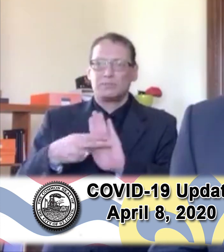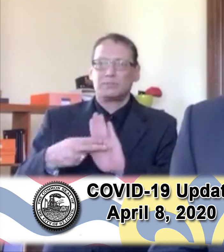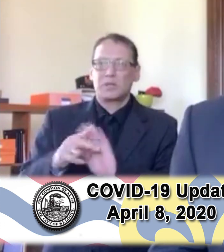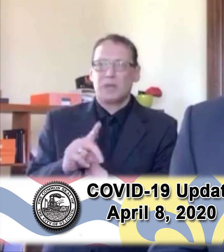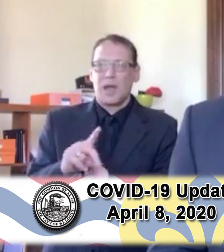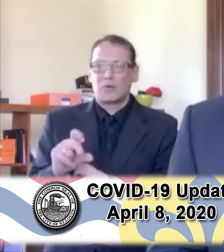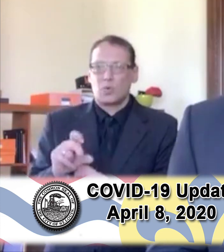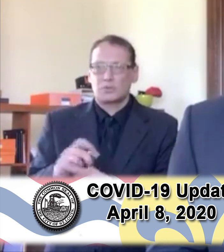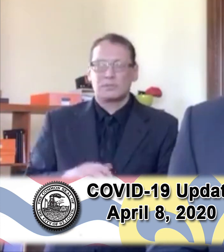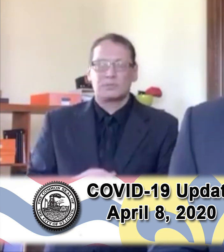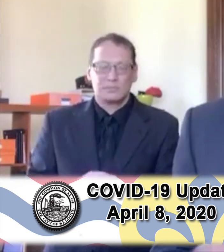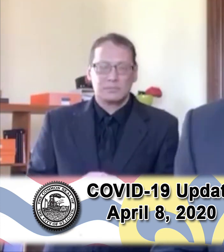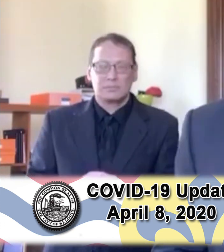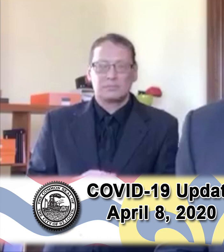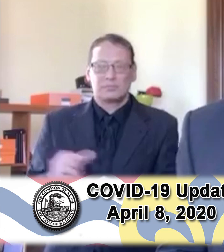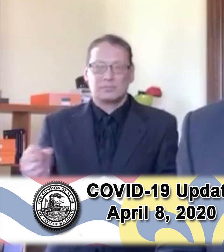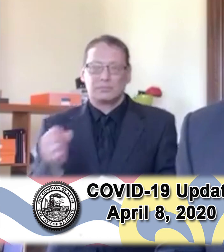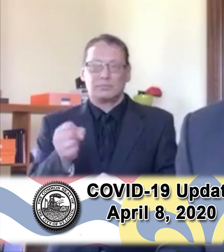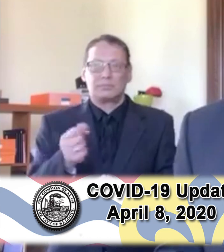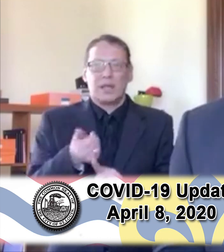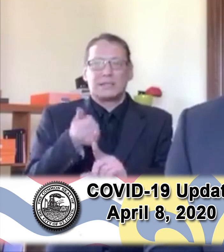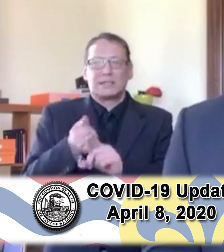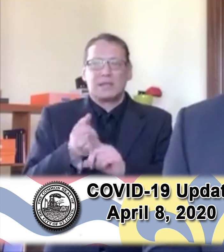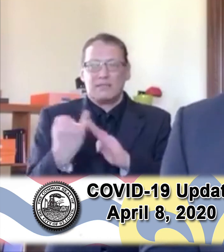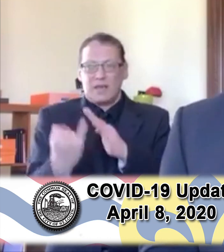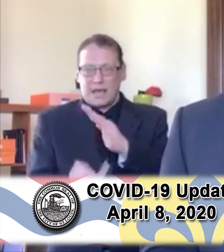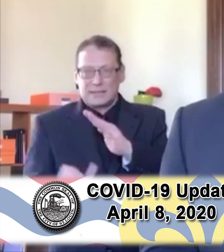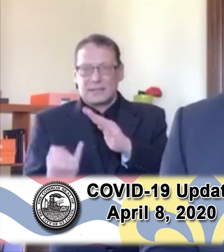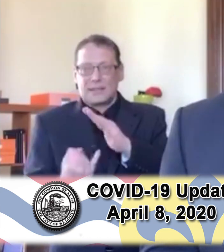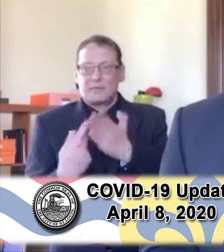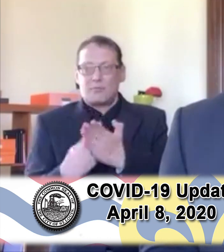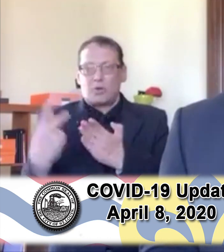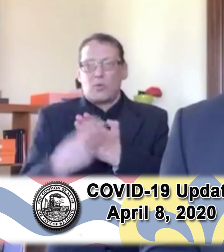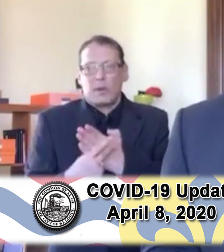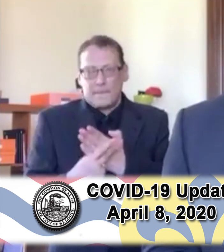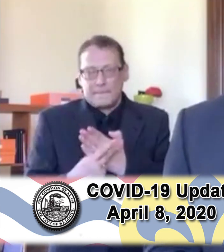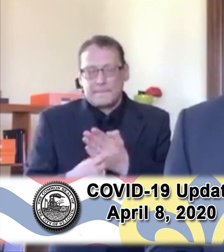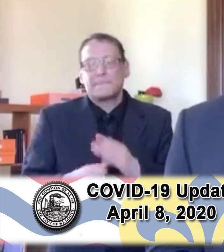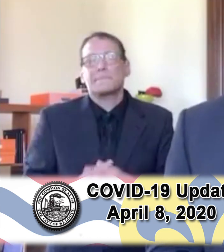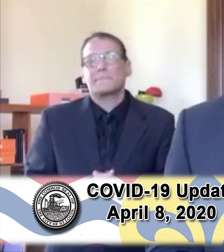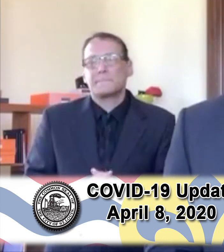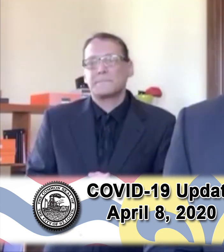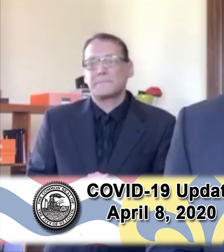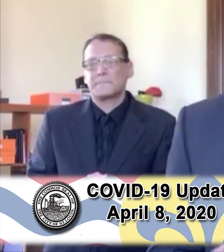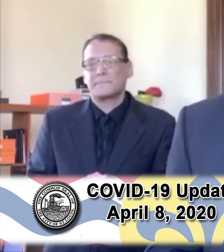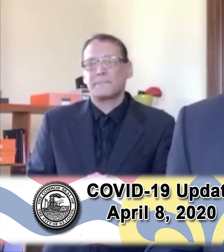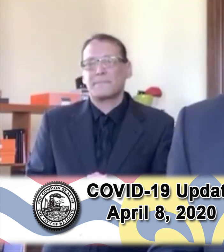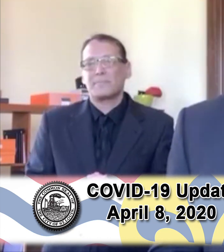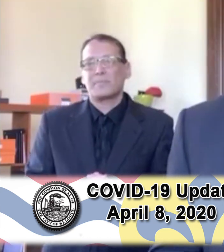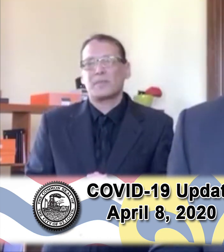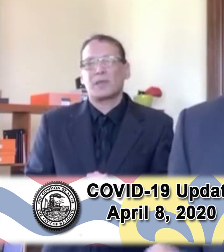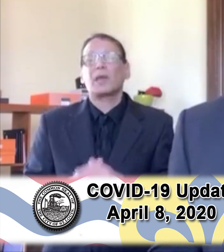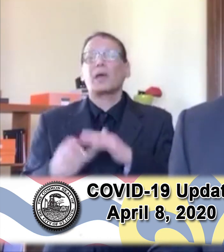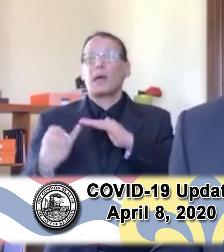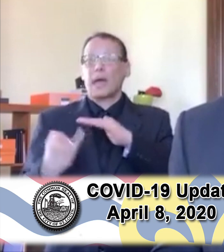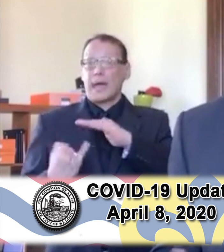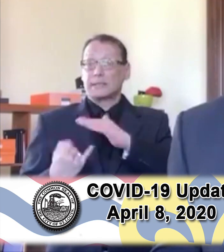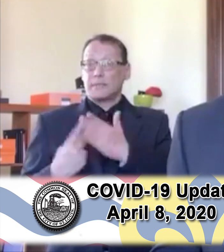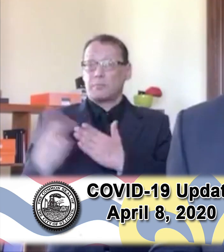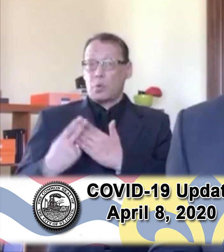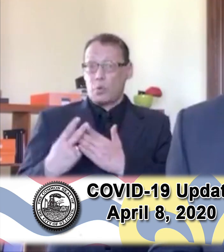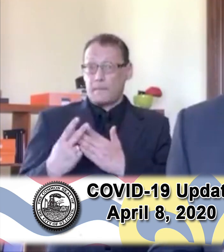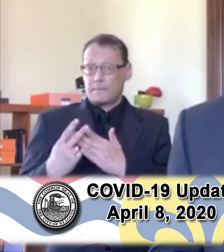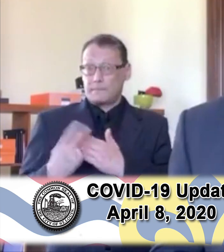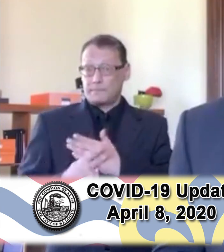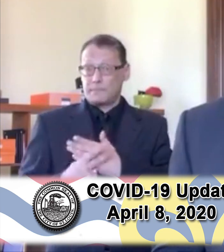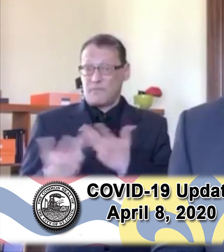and moved into our self-isolation program if necessary. Our isolation program, as I mentioned before, is for